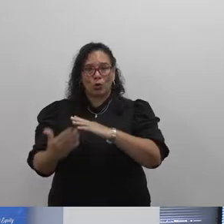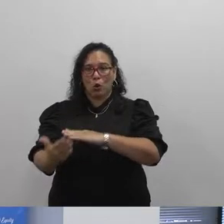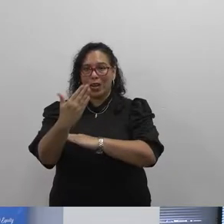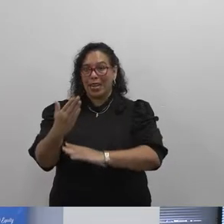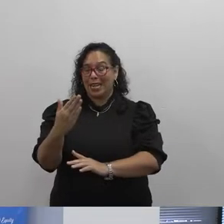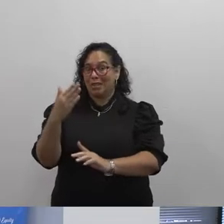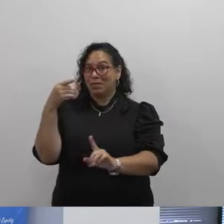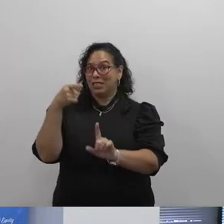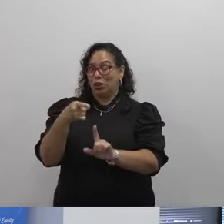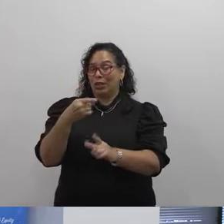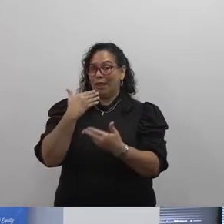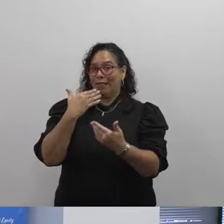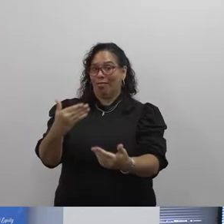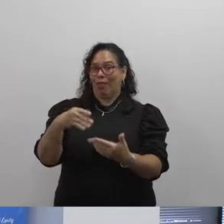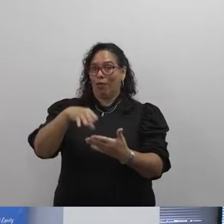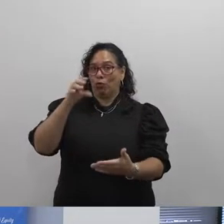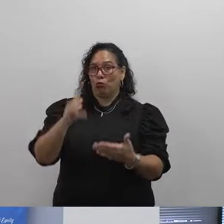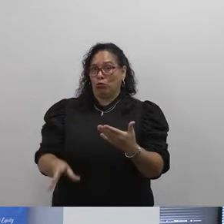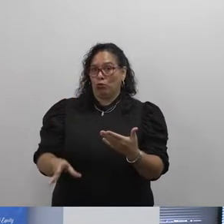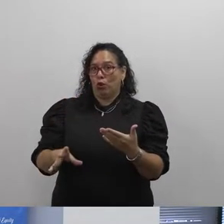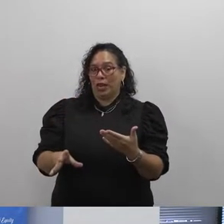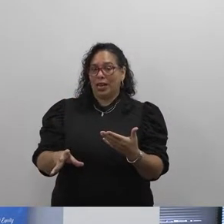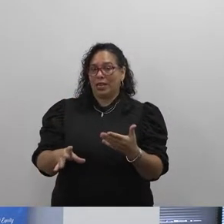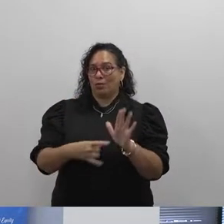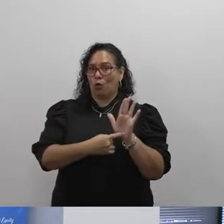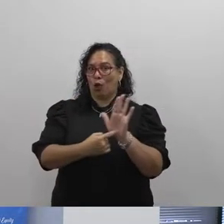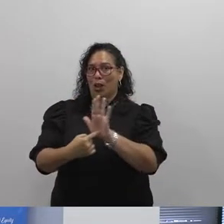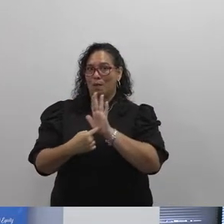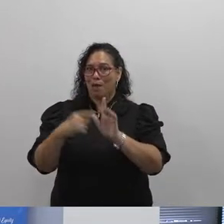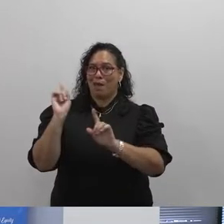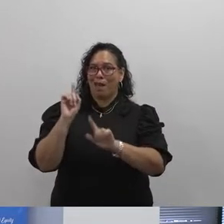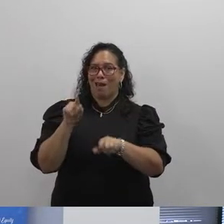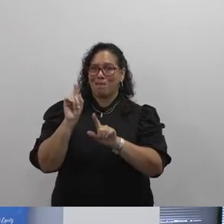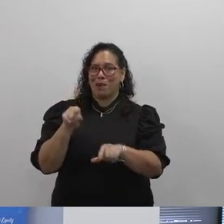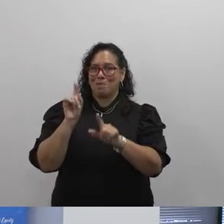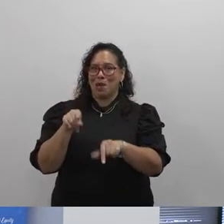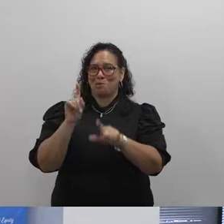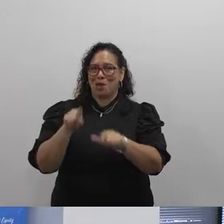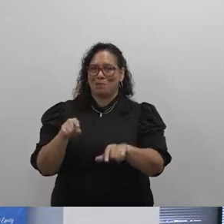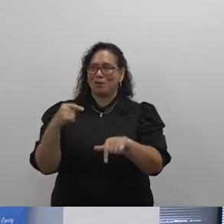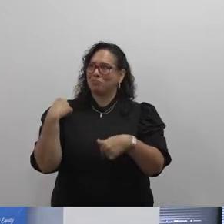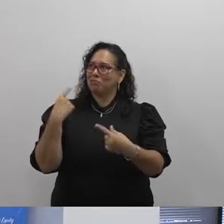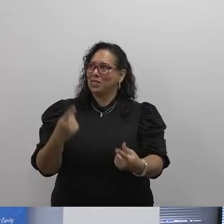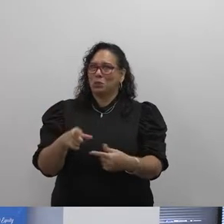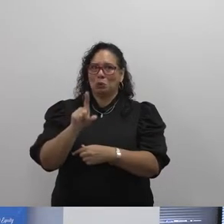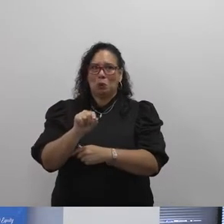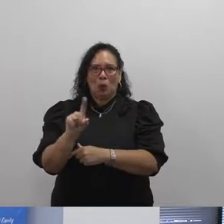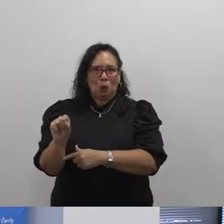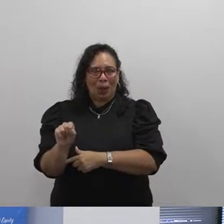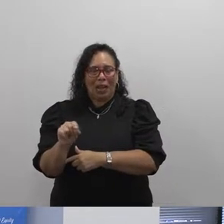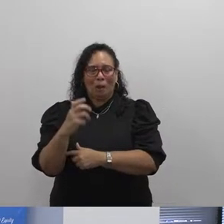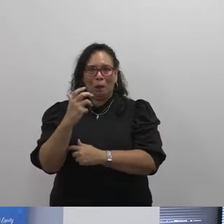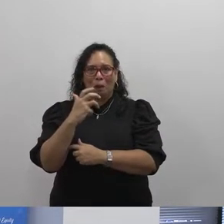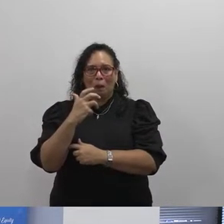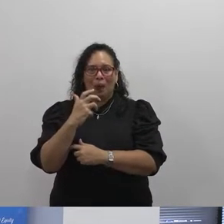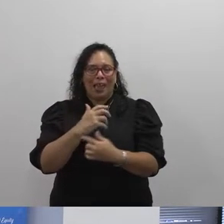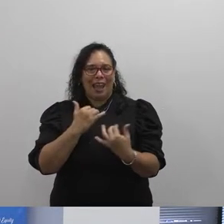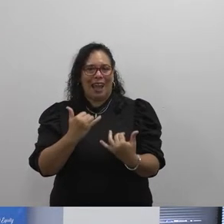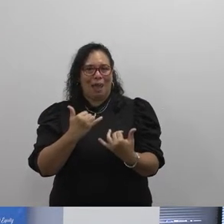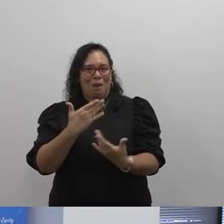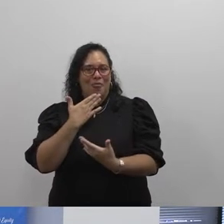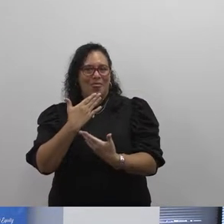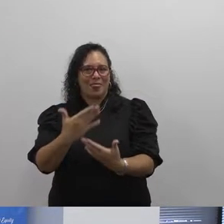students that, as was pointed out, have been coming consistently since 2020. So thank you